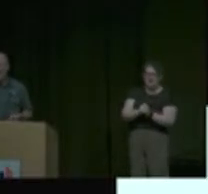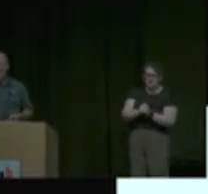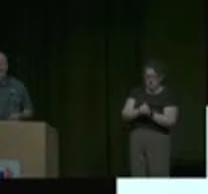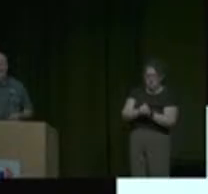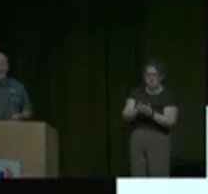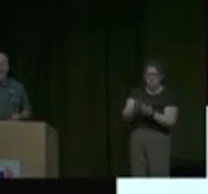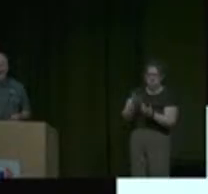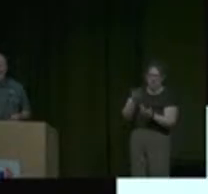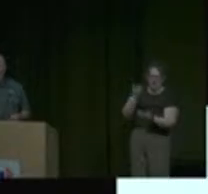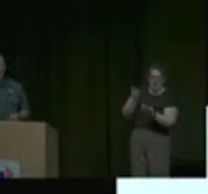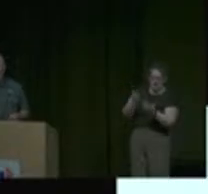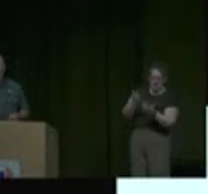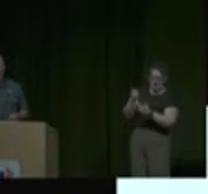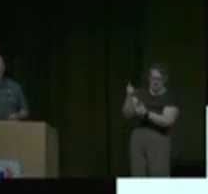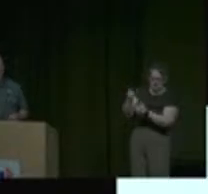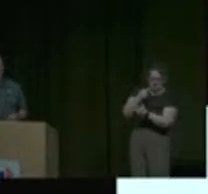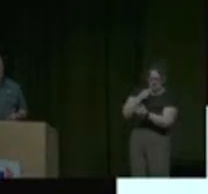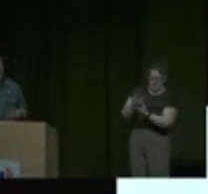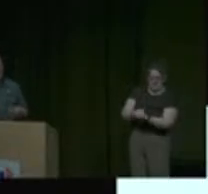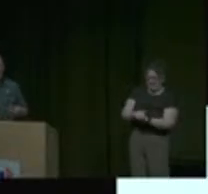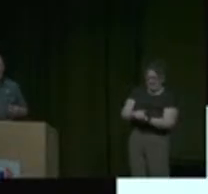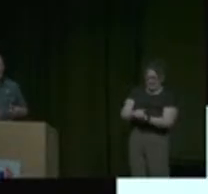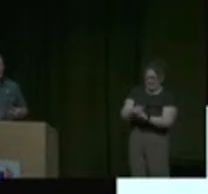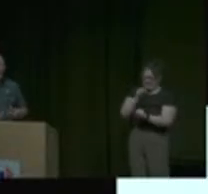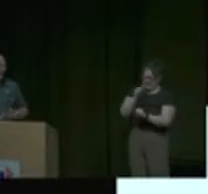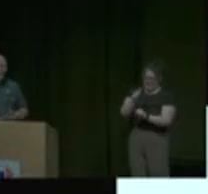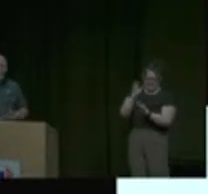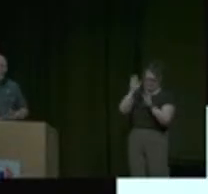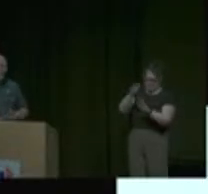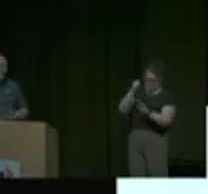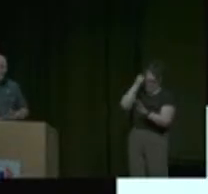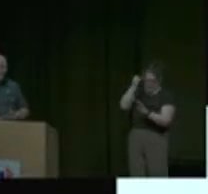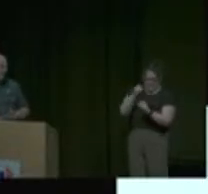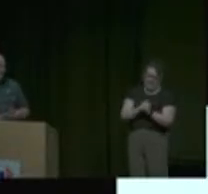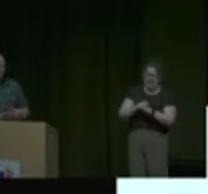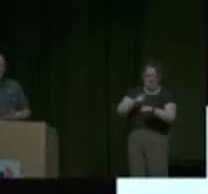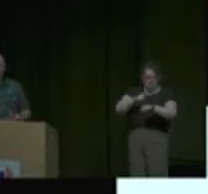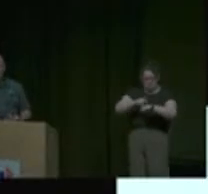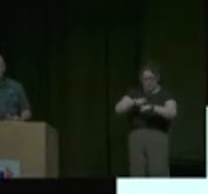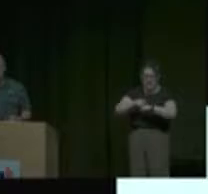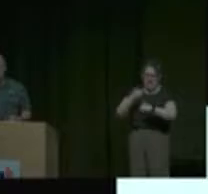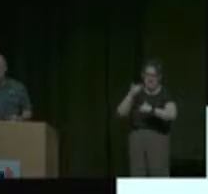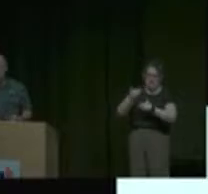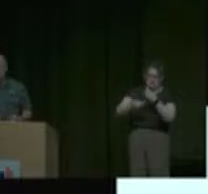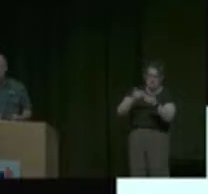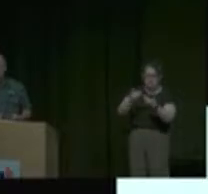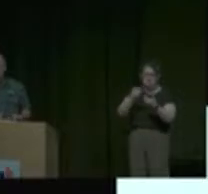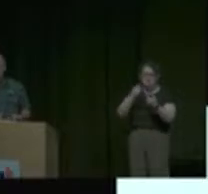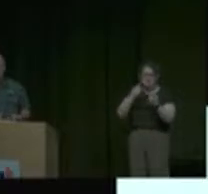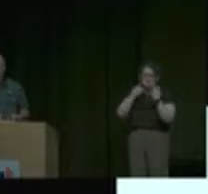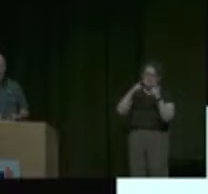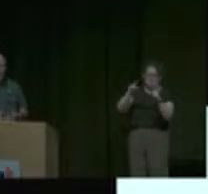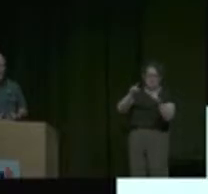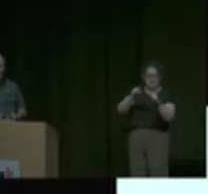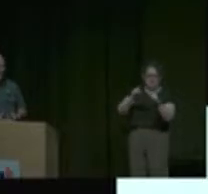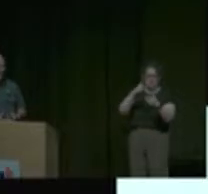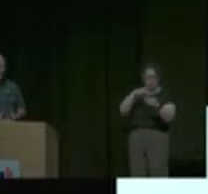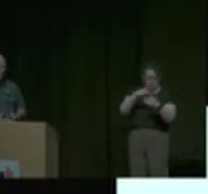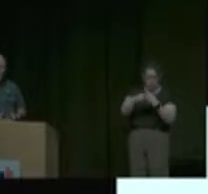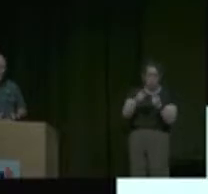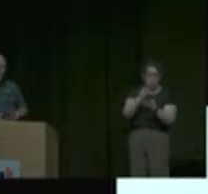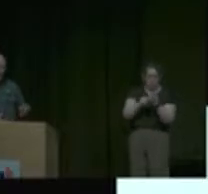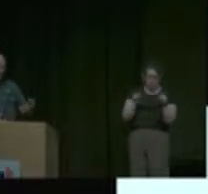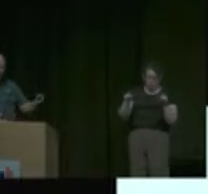100%. Hey, that's not a good idea. And it took time. It took success. Those projects were both